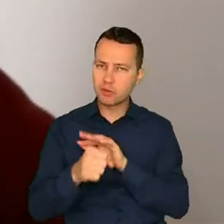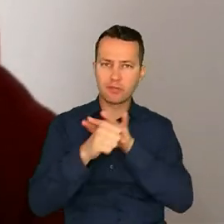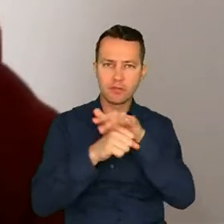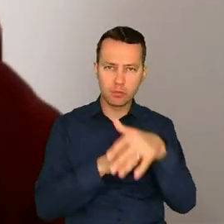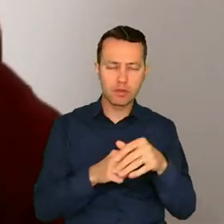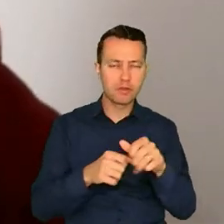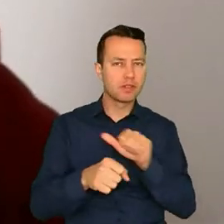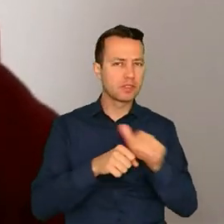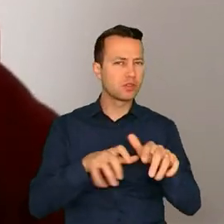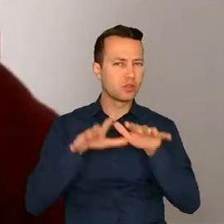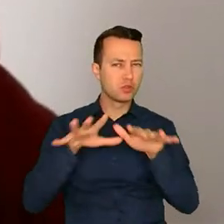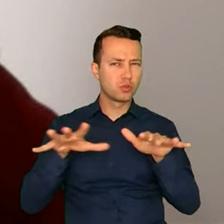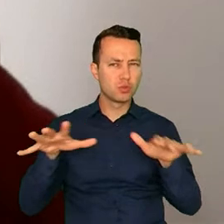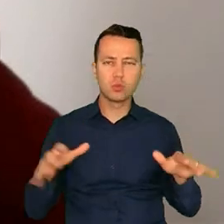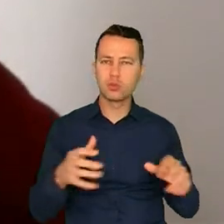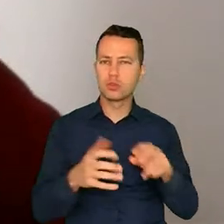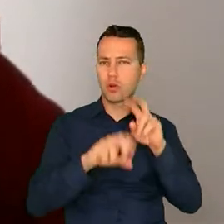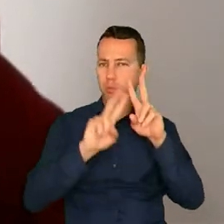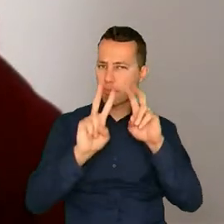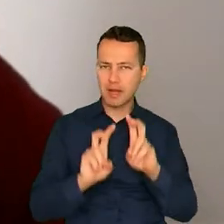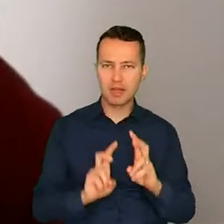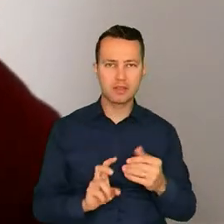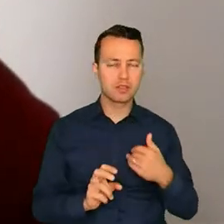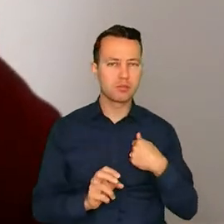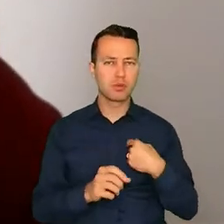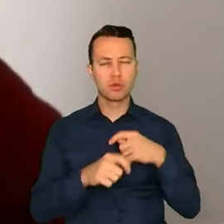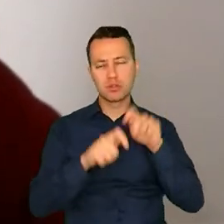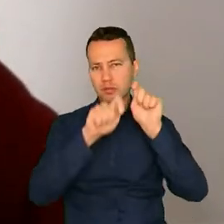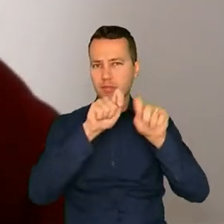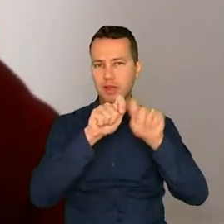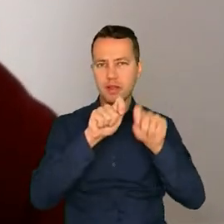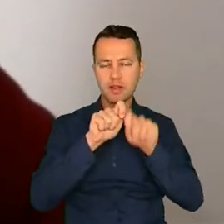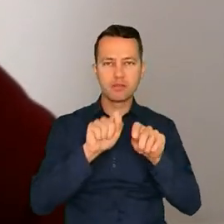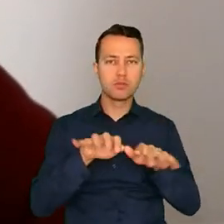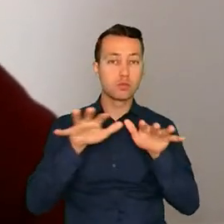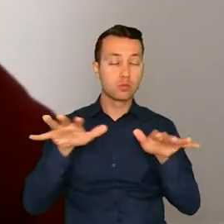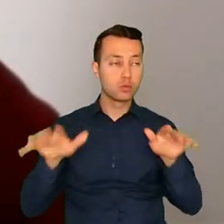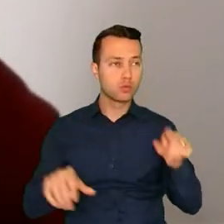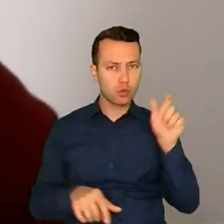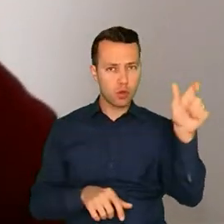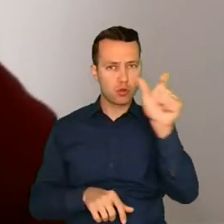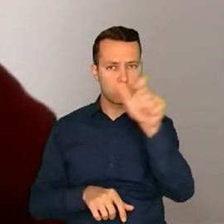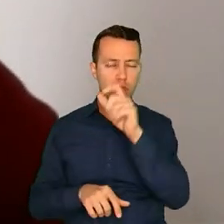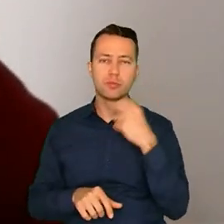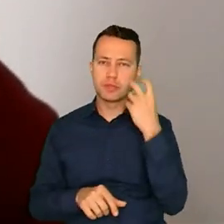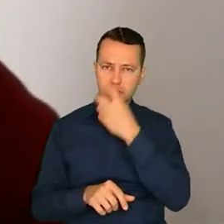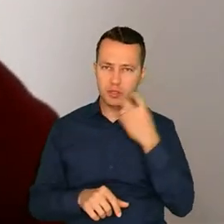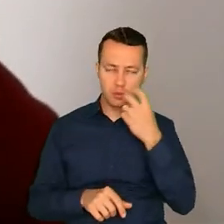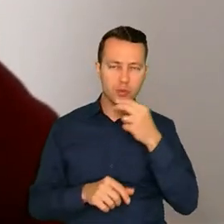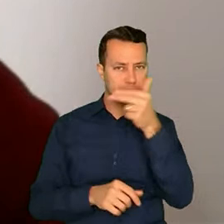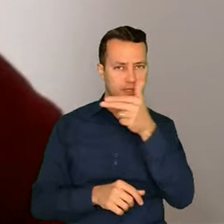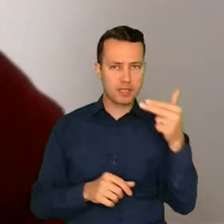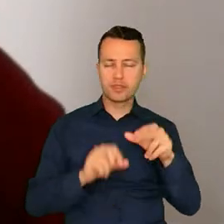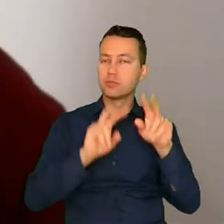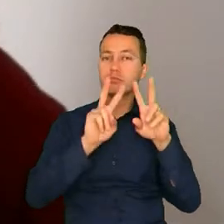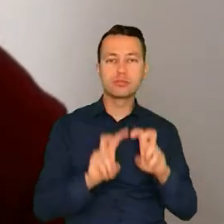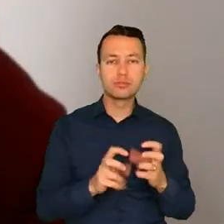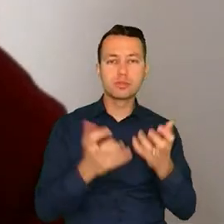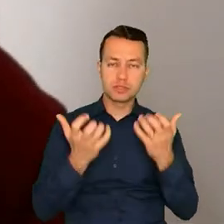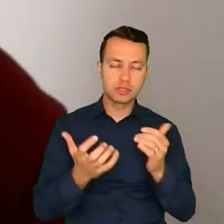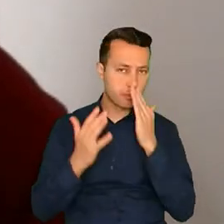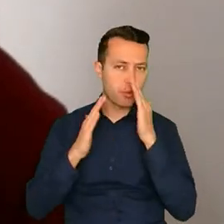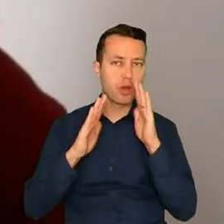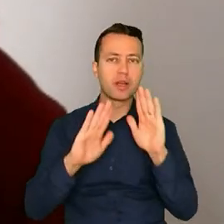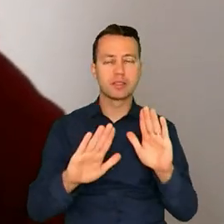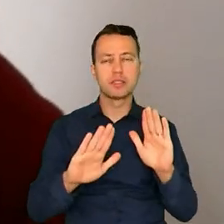ESG products and ESG investing, that show a direct correlation between businesses that have strong RBC performance and strong